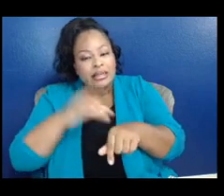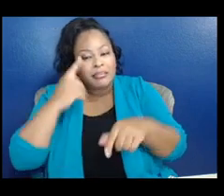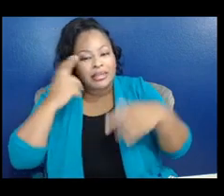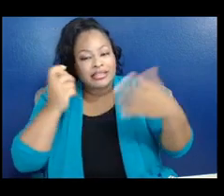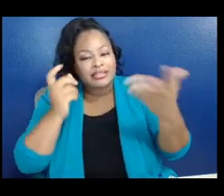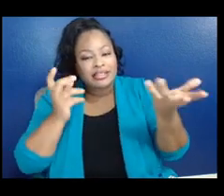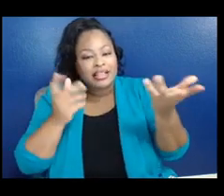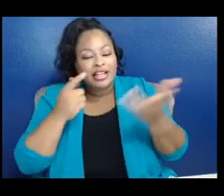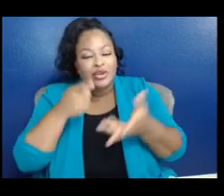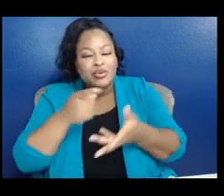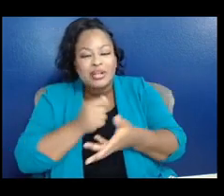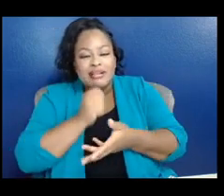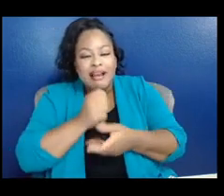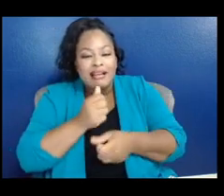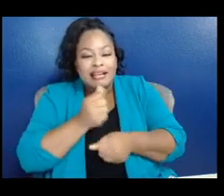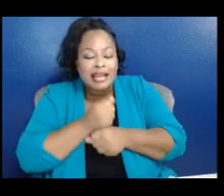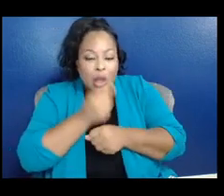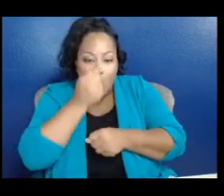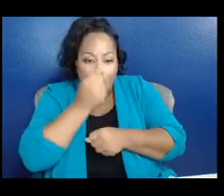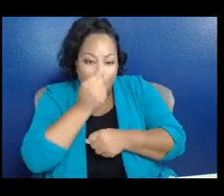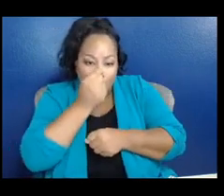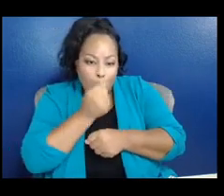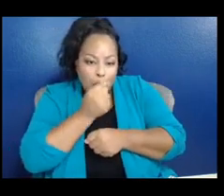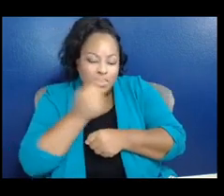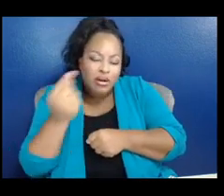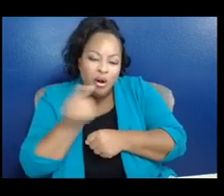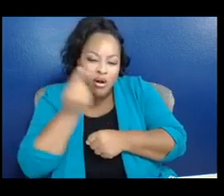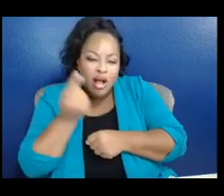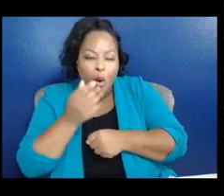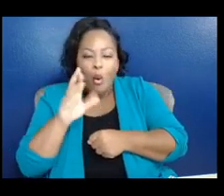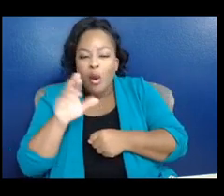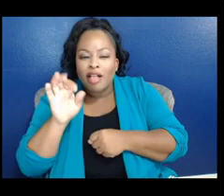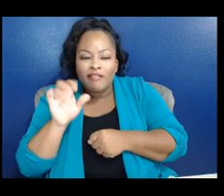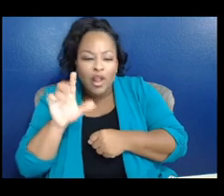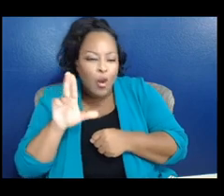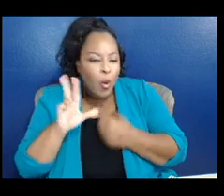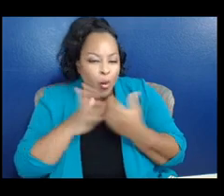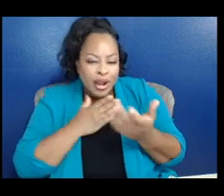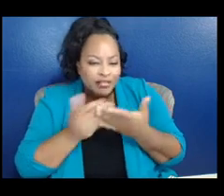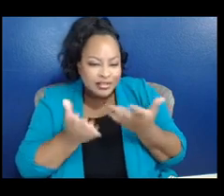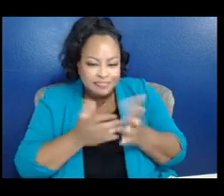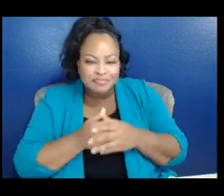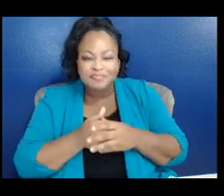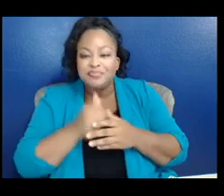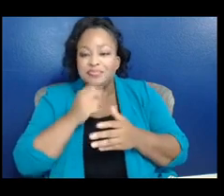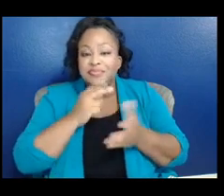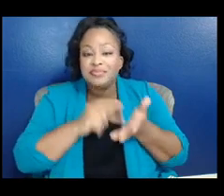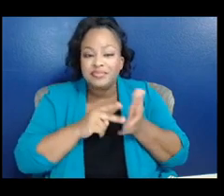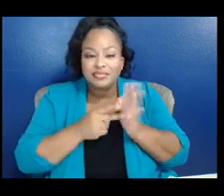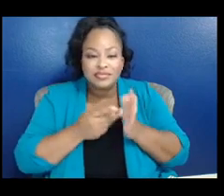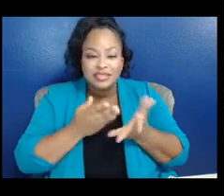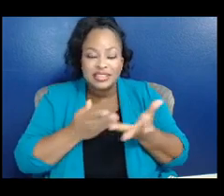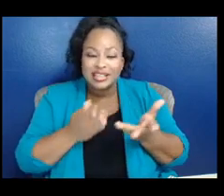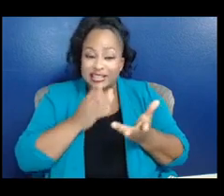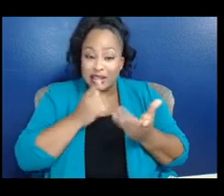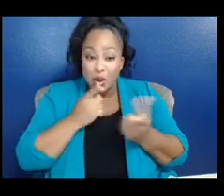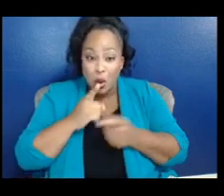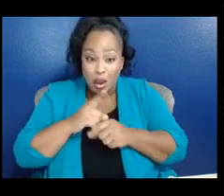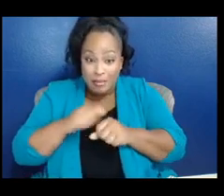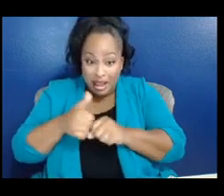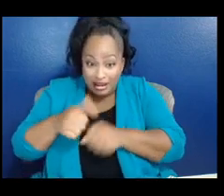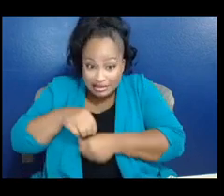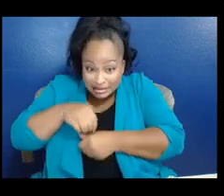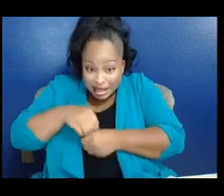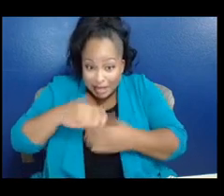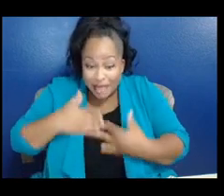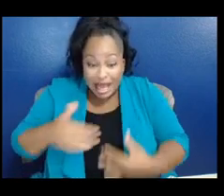just because you're not getting a cold all the time or the flu or whatever, it doesn't mean that things aren't going on in the rest of your body, like